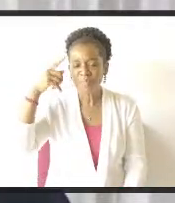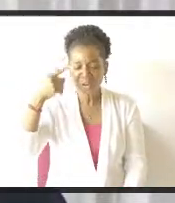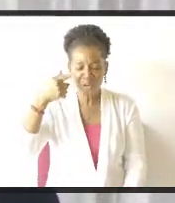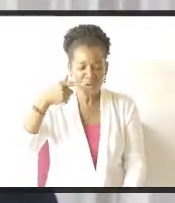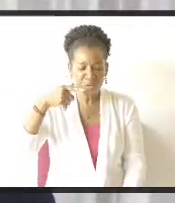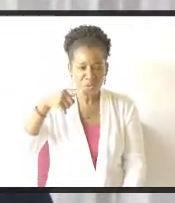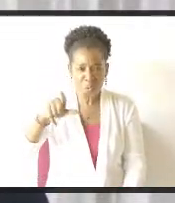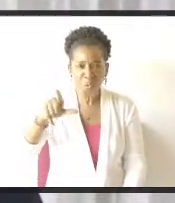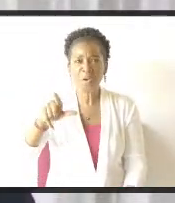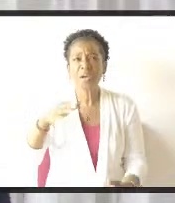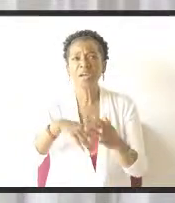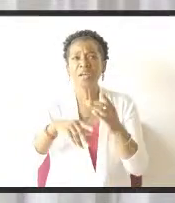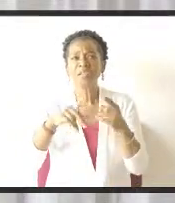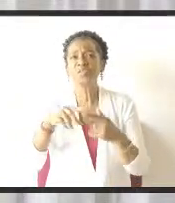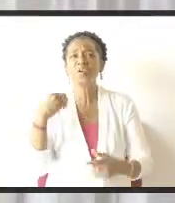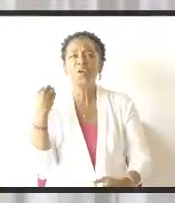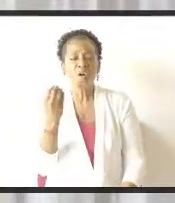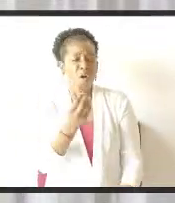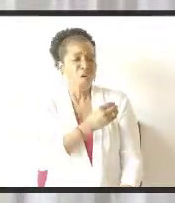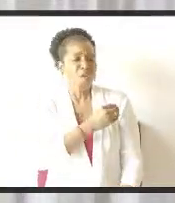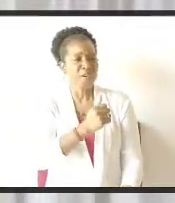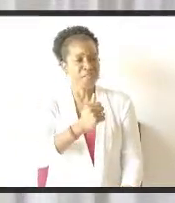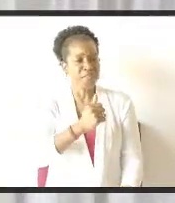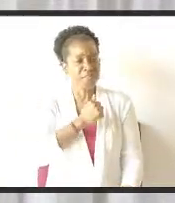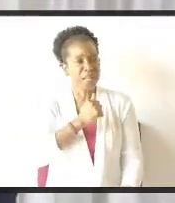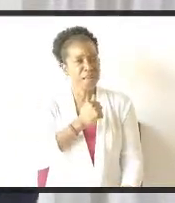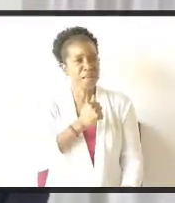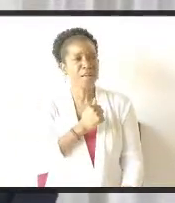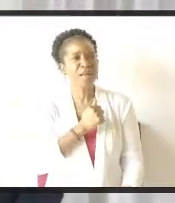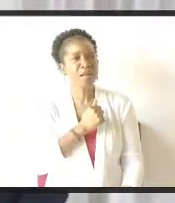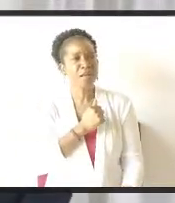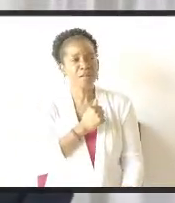Examine ourselves to see how we measure up with your word.